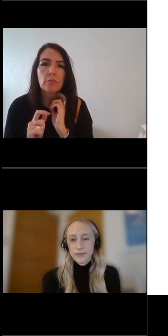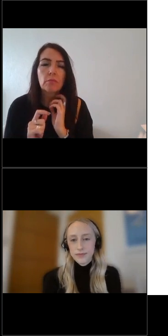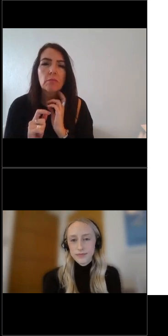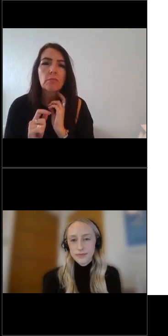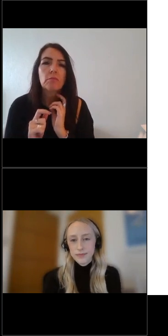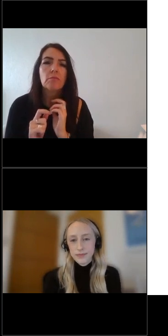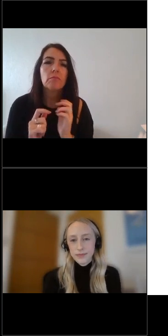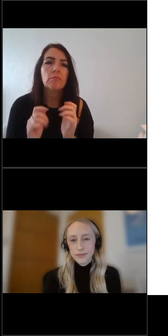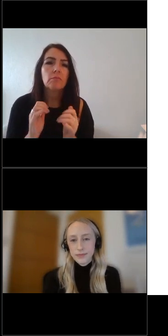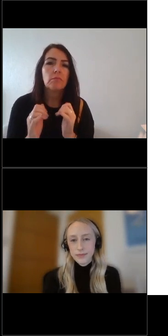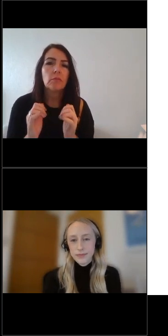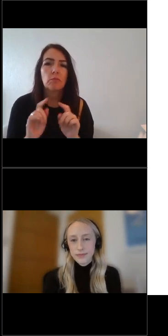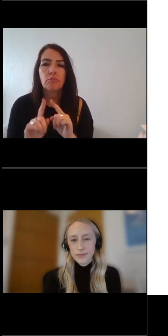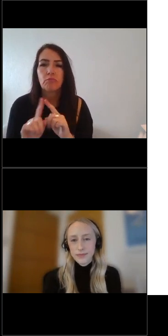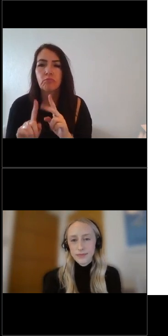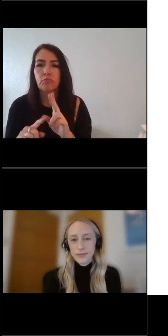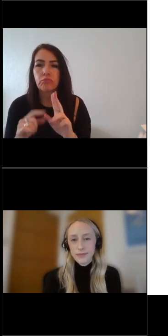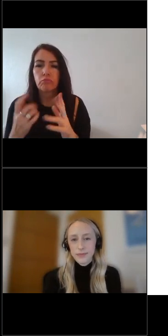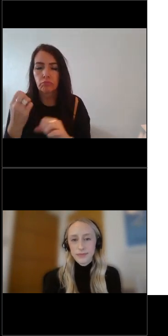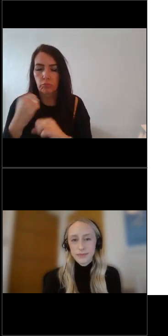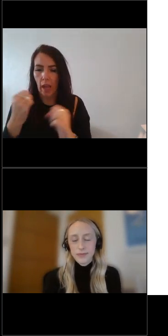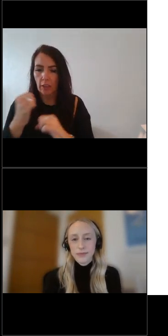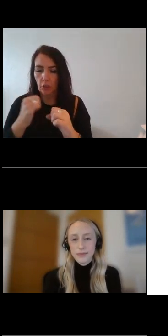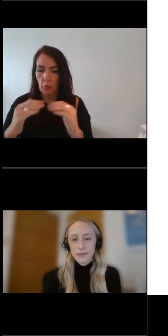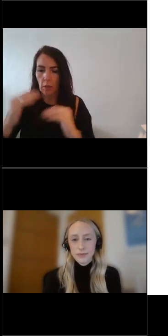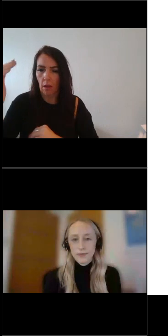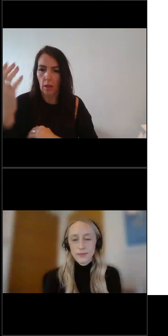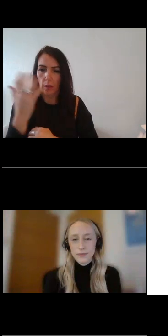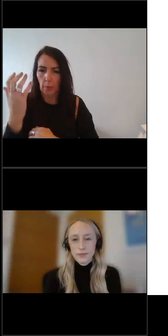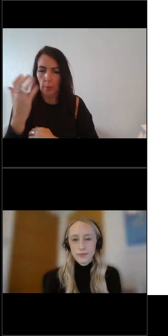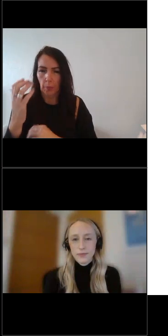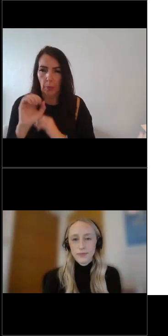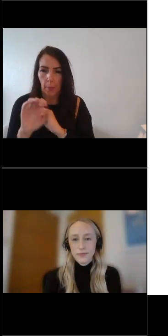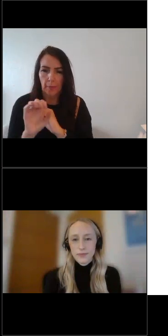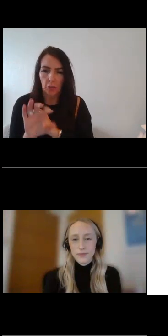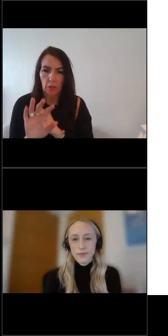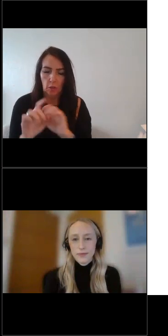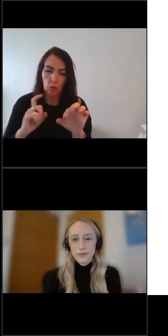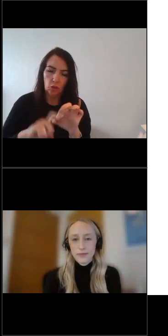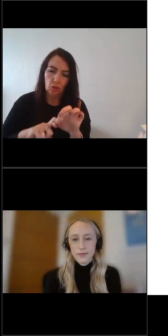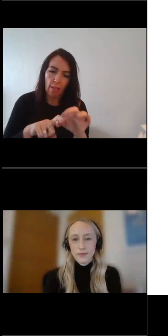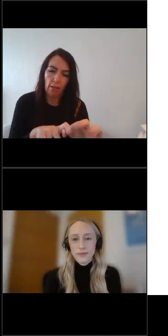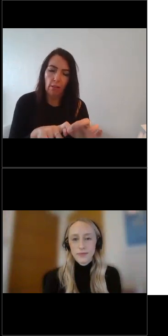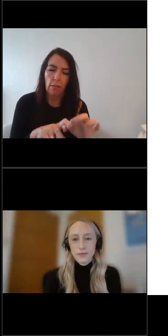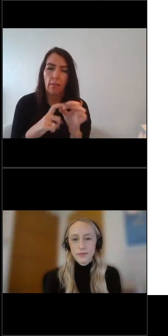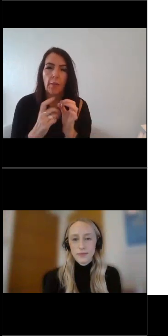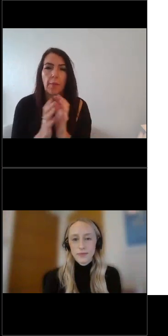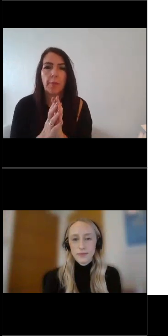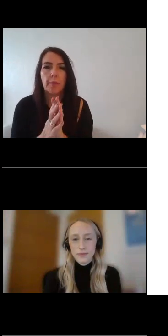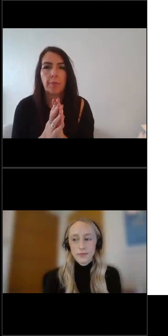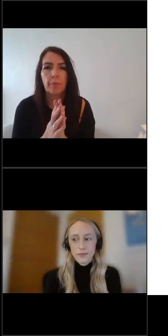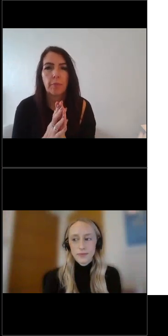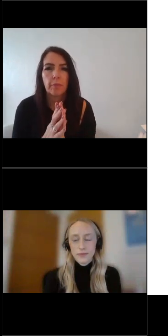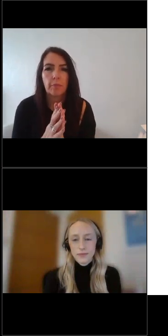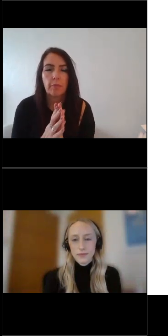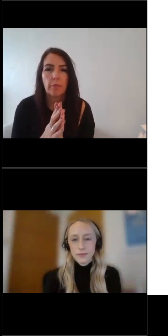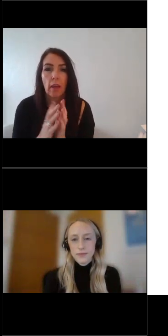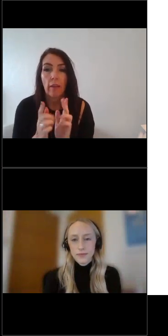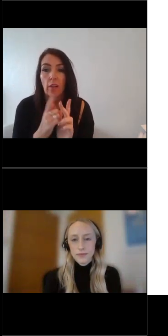we call them donkey engines that are quite high emitting on those trailers. There are a growing number of